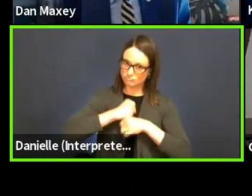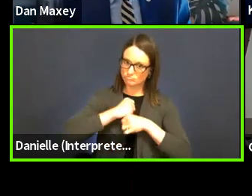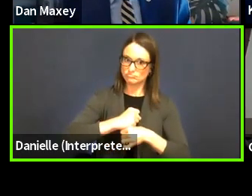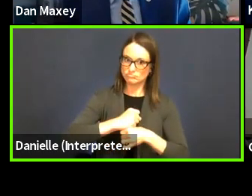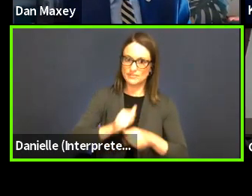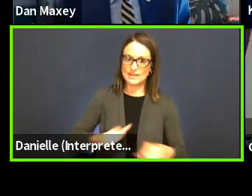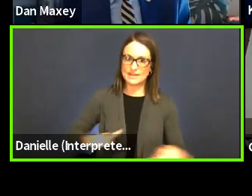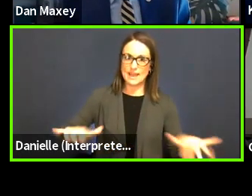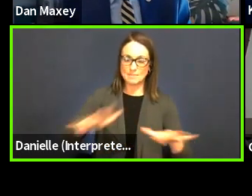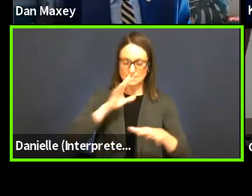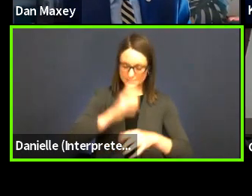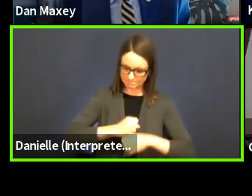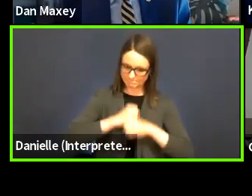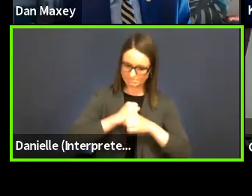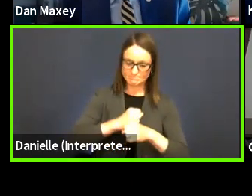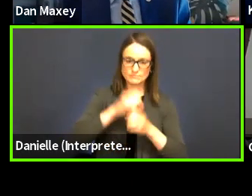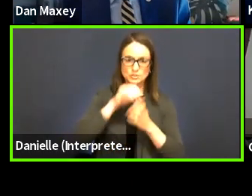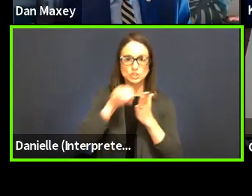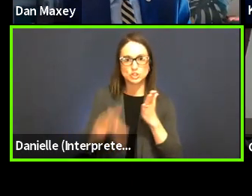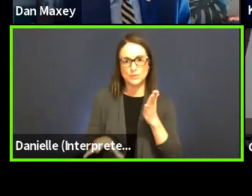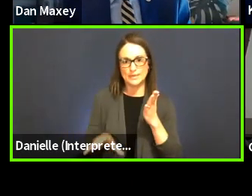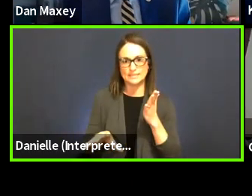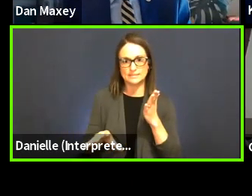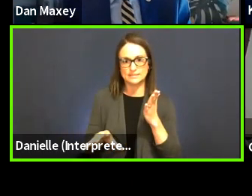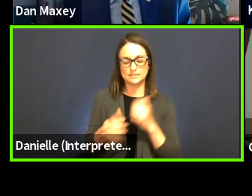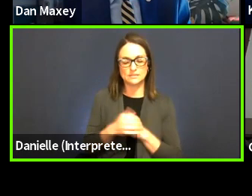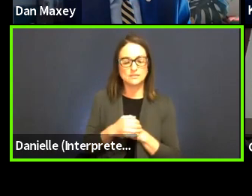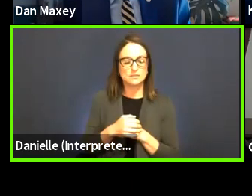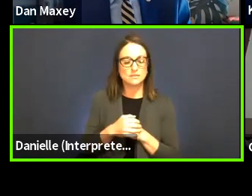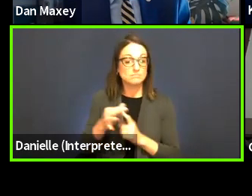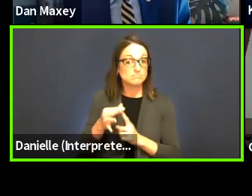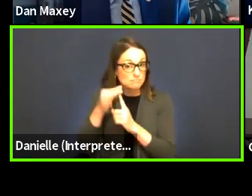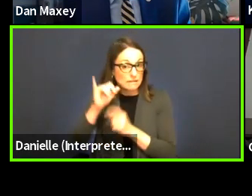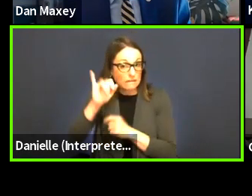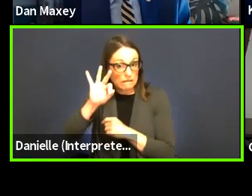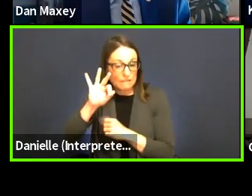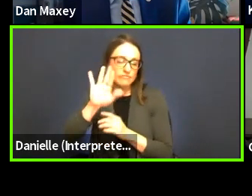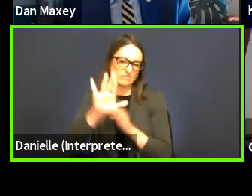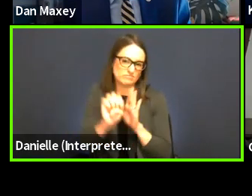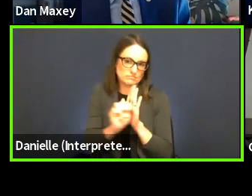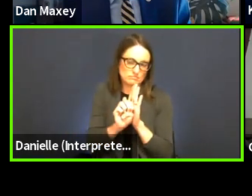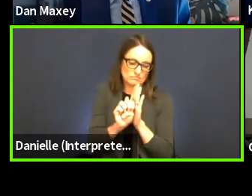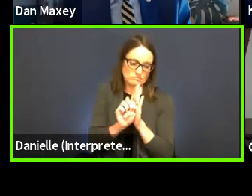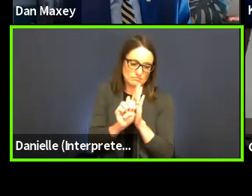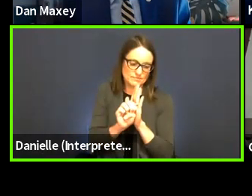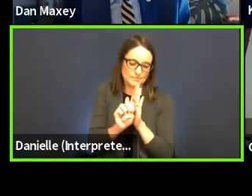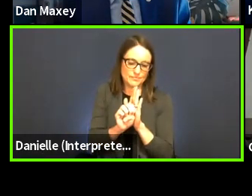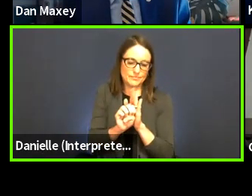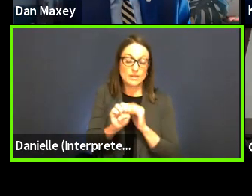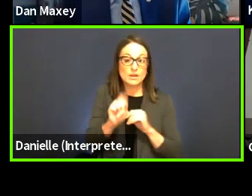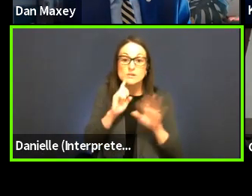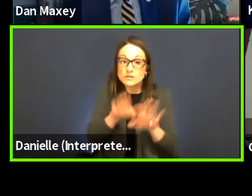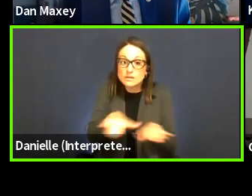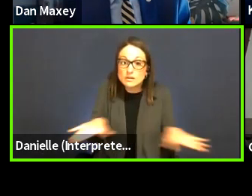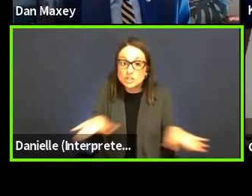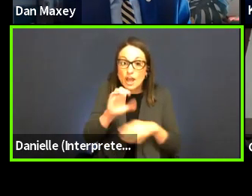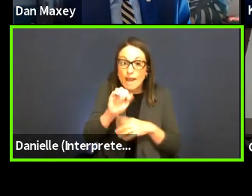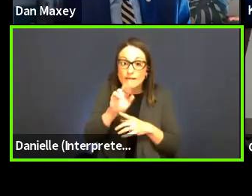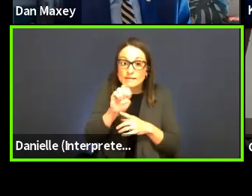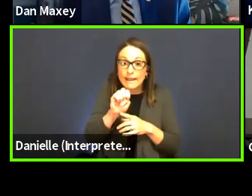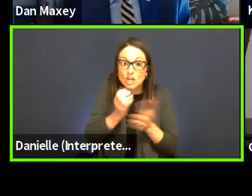students, particularly, you know, if you have, for example, childcare centers on